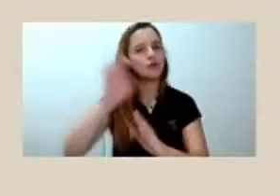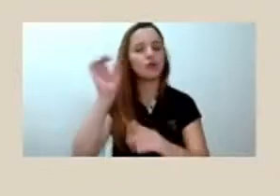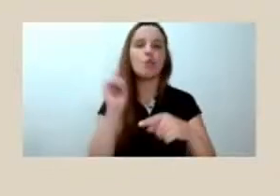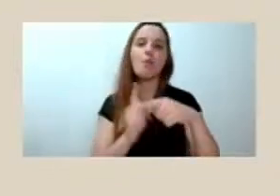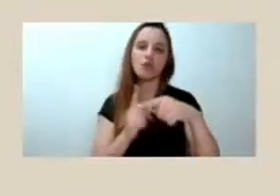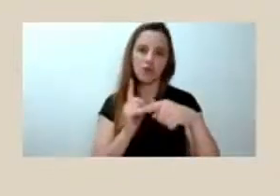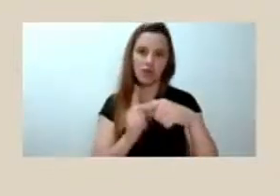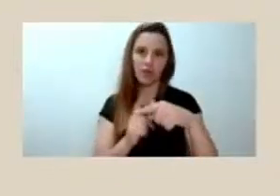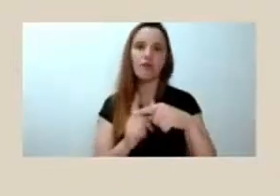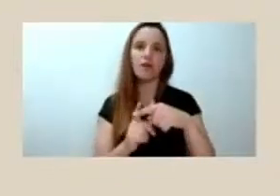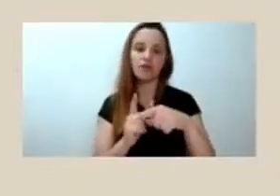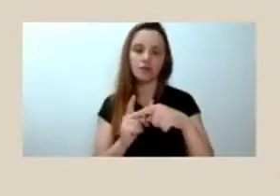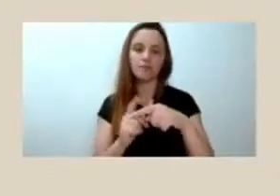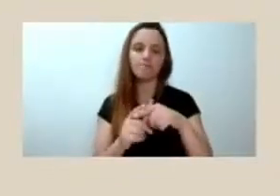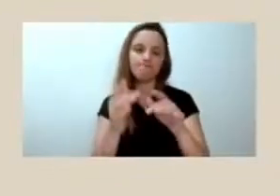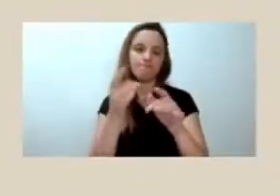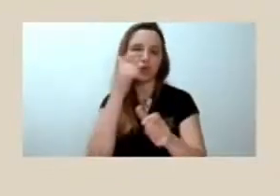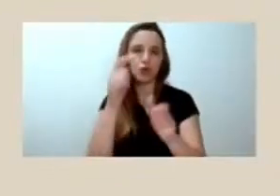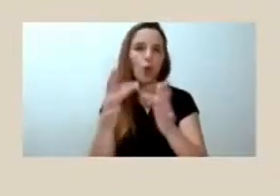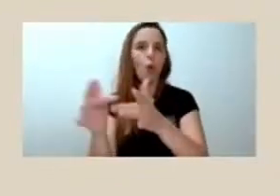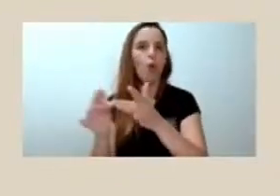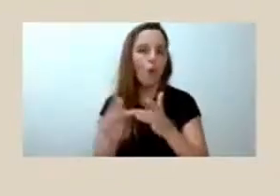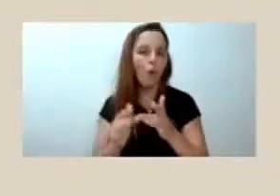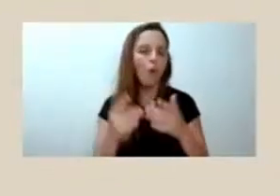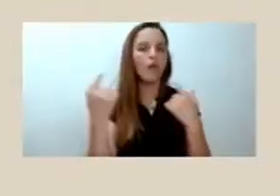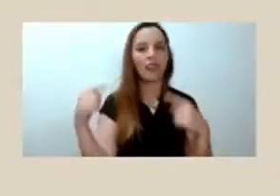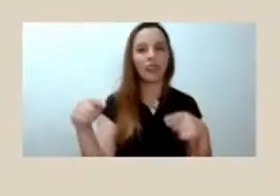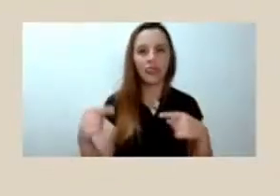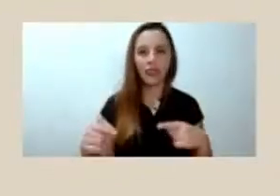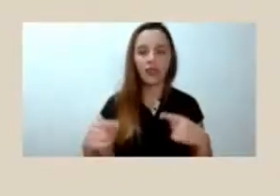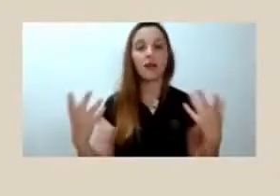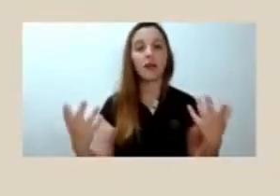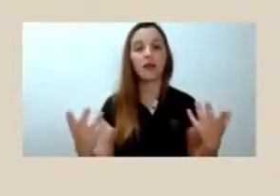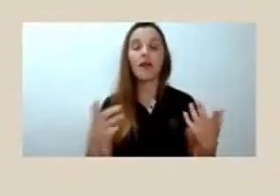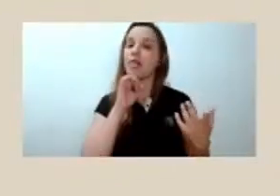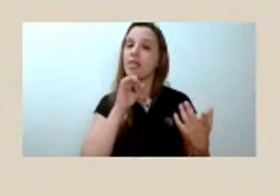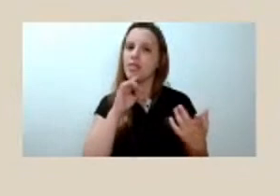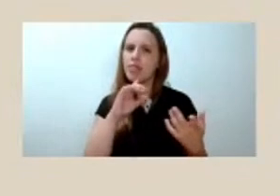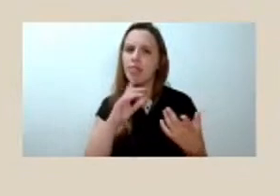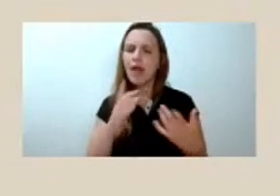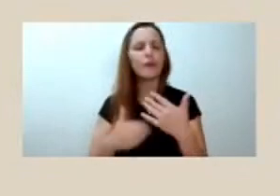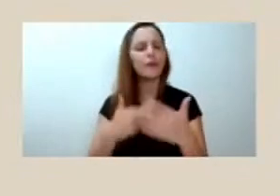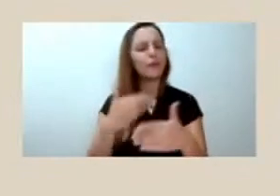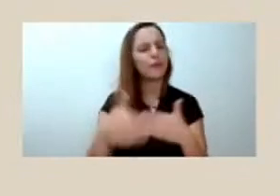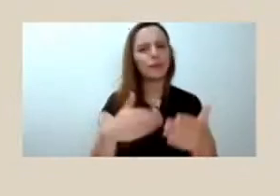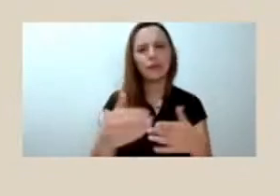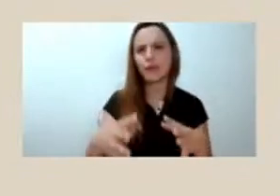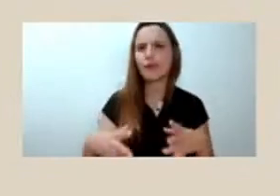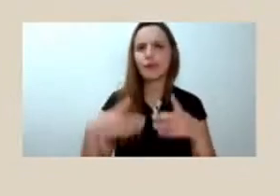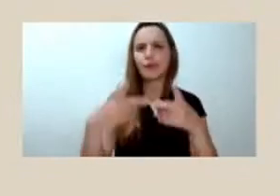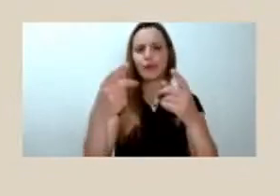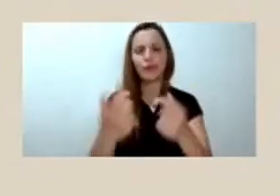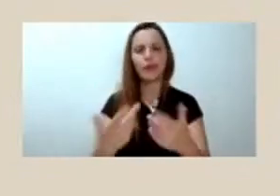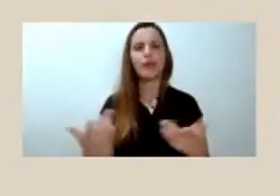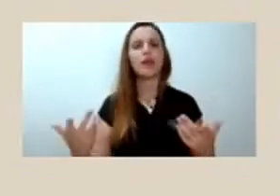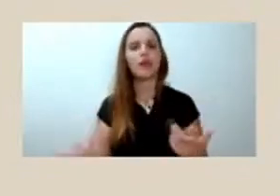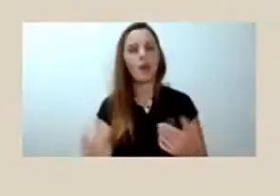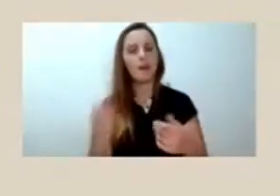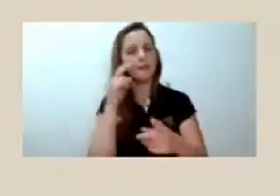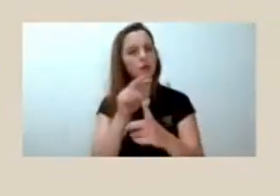between people, that will take us a long way in promoting more positive views